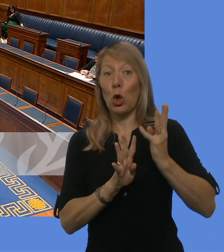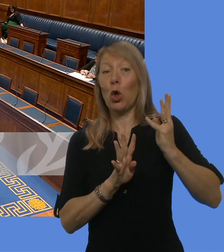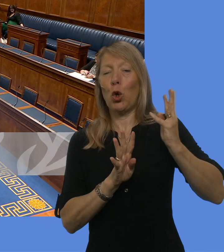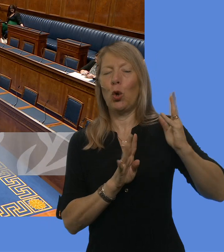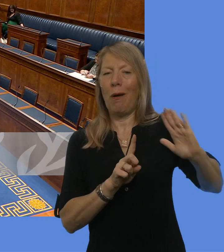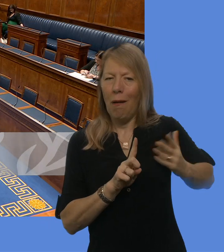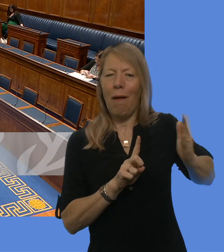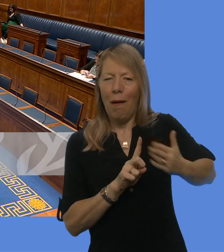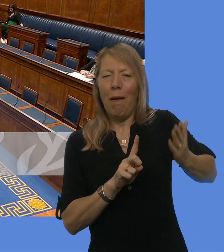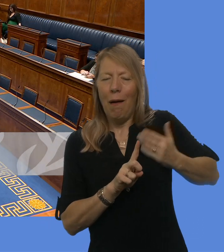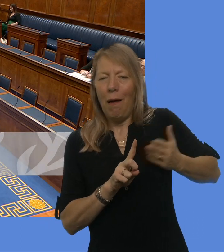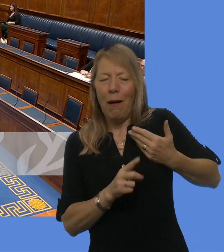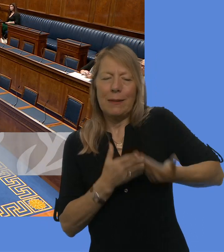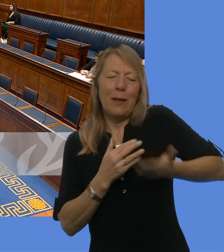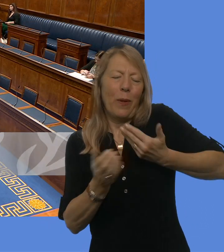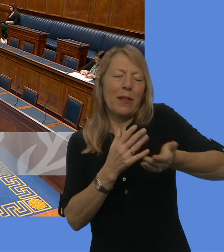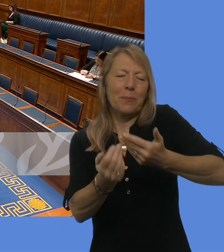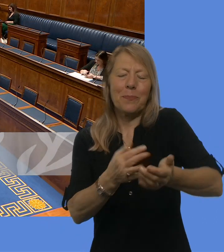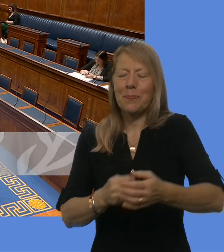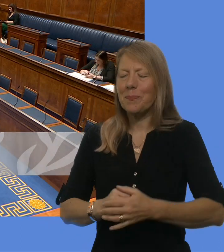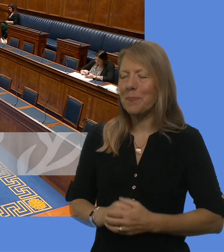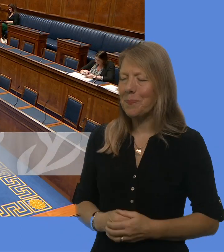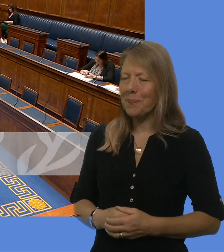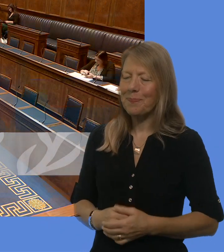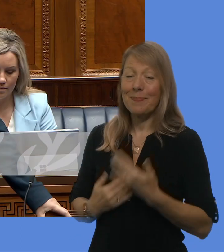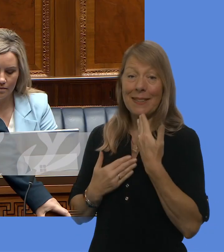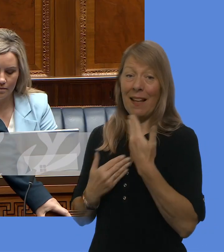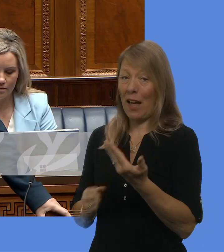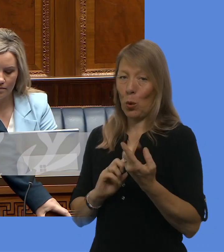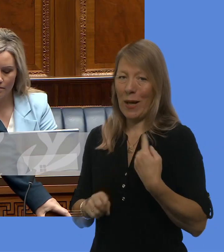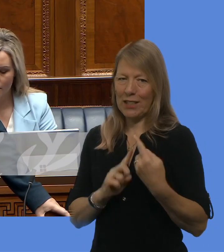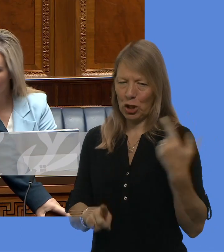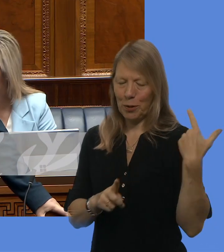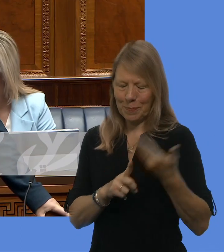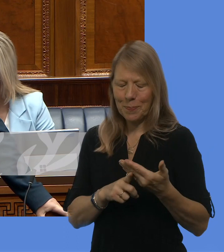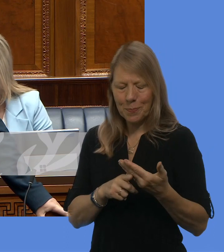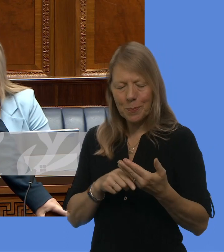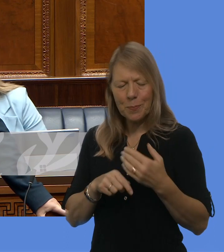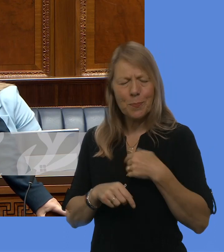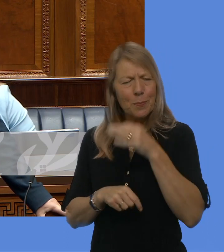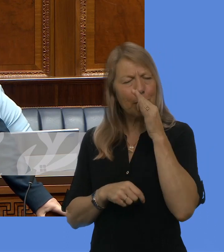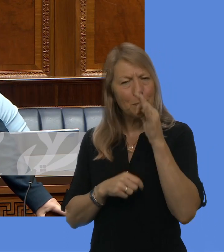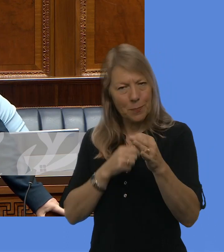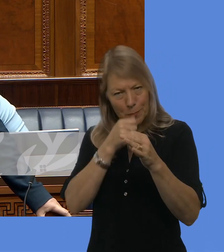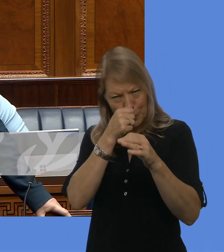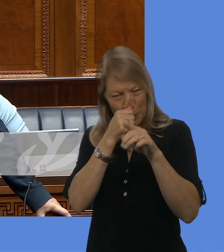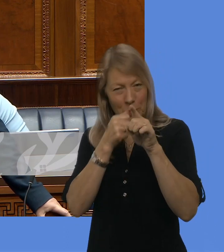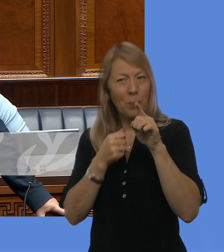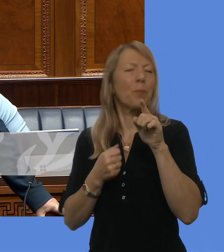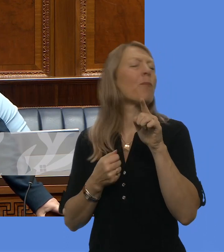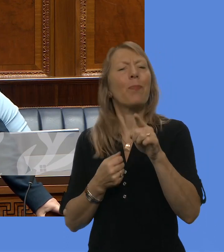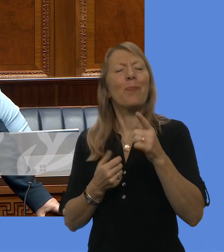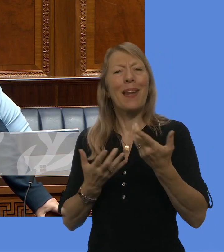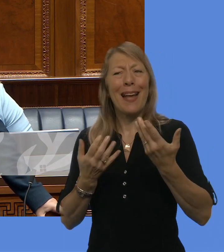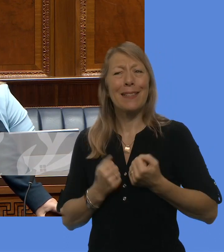Thank the Minister for answers thus far. Minister, will you accept that the current process for ill health retirement and injury and duty is